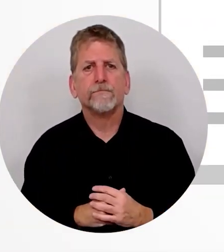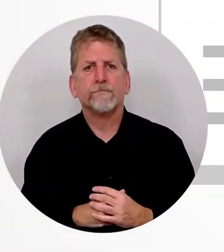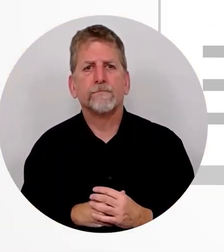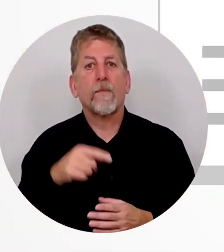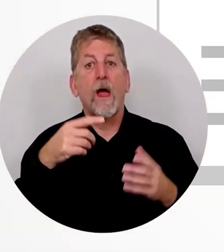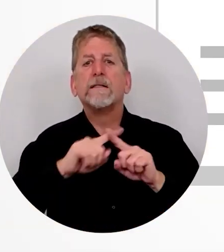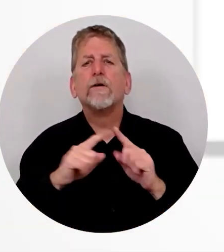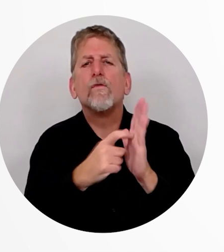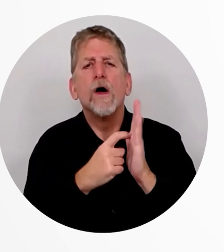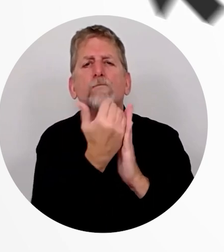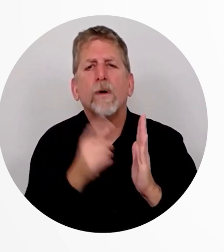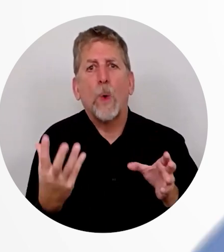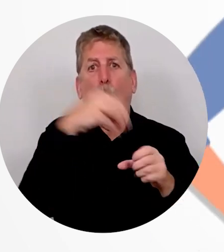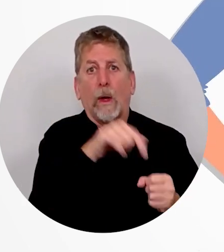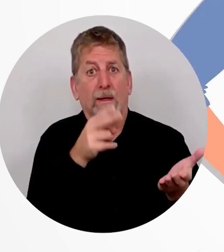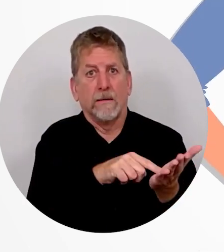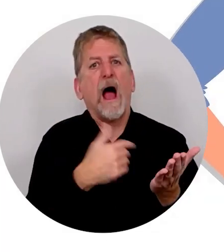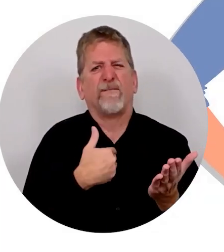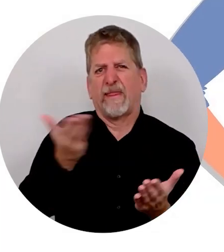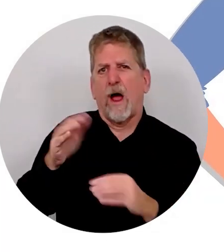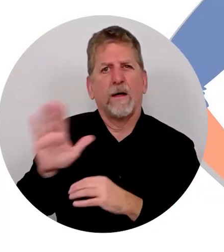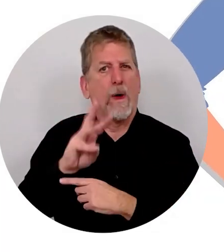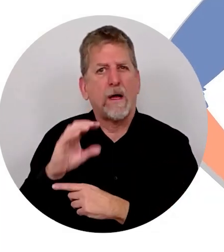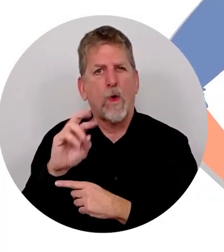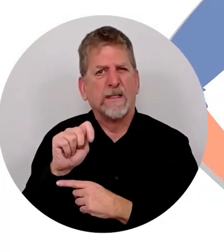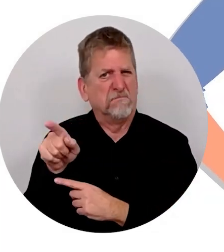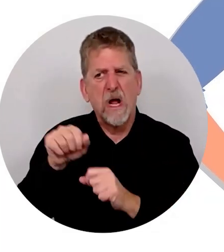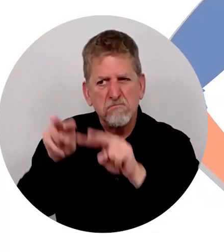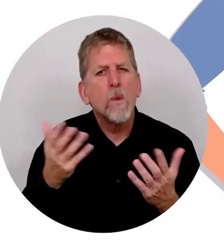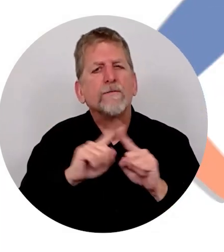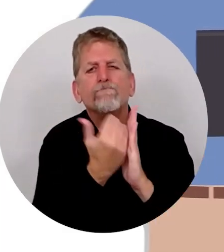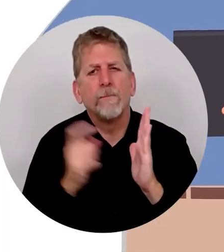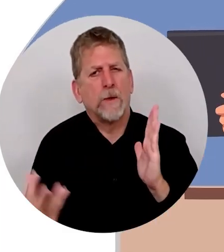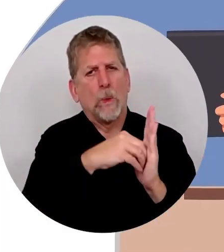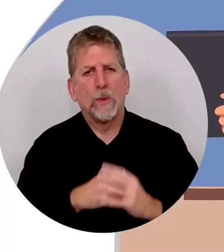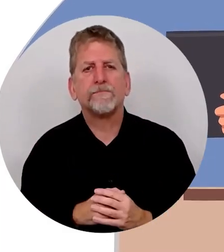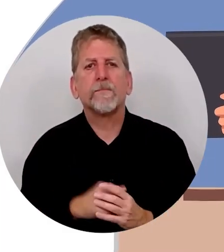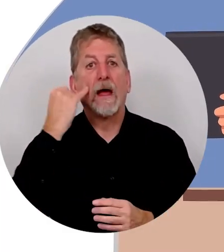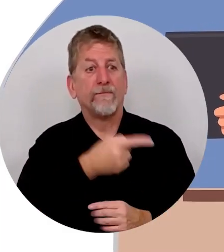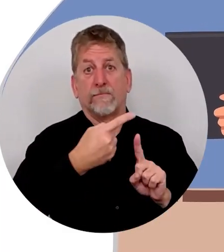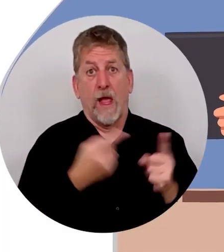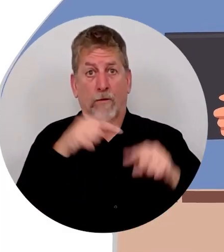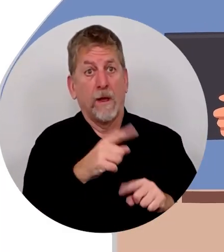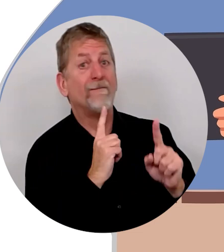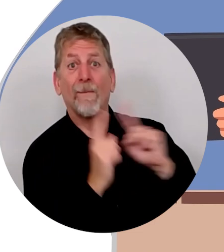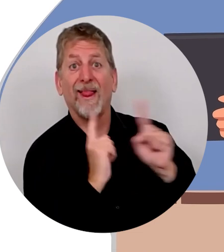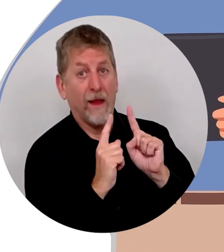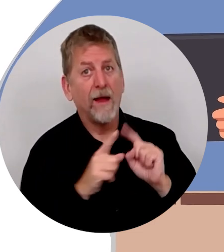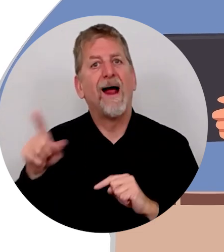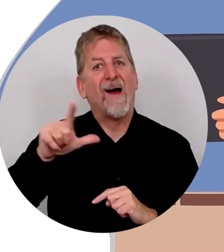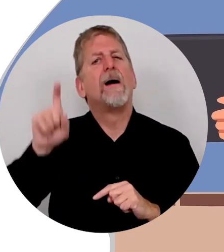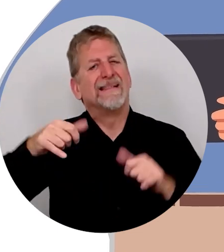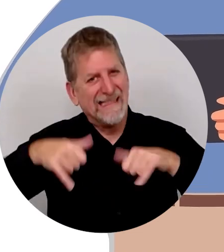website. If the tenancy agreement is verbal, the landlord must still provide their contact information in writing within